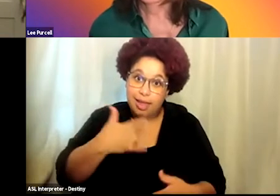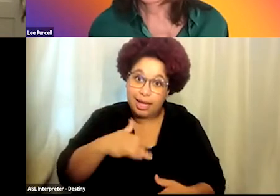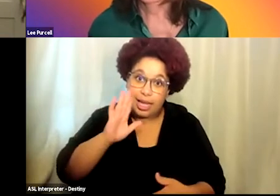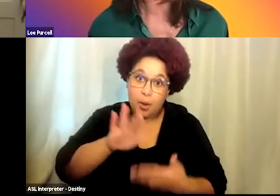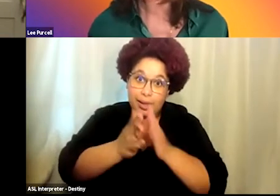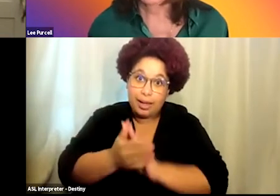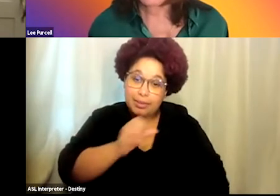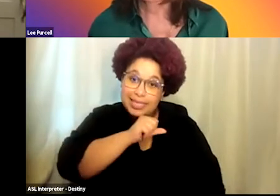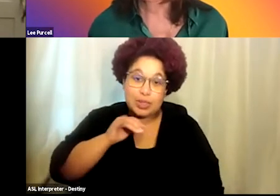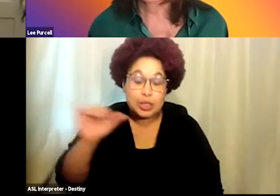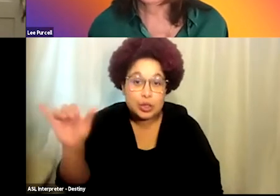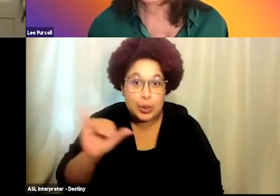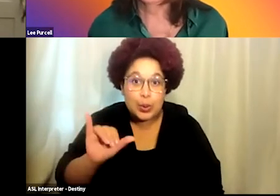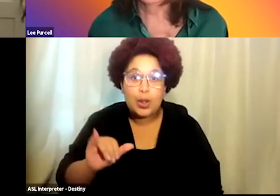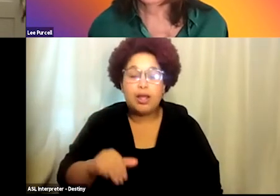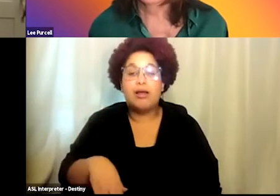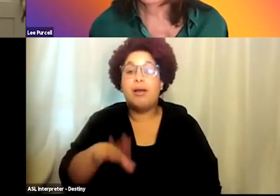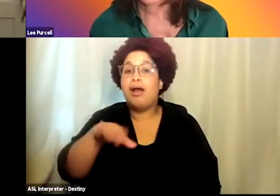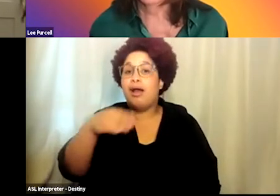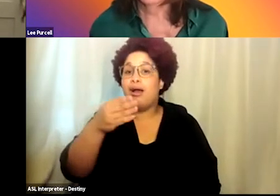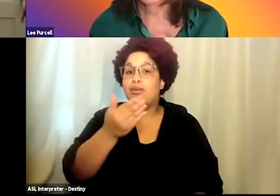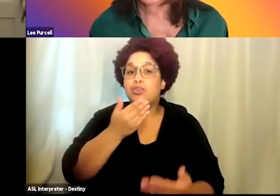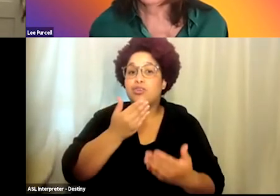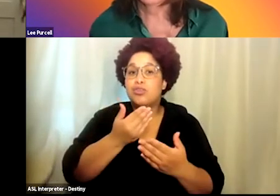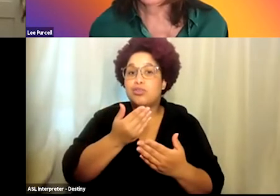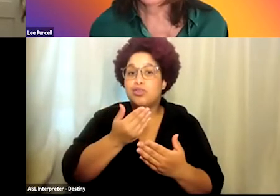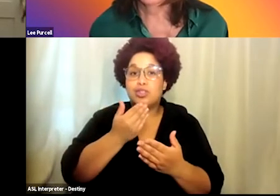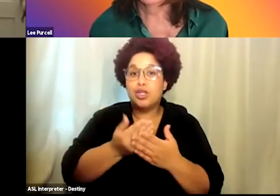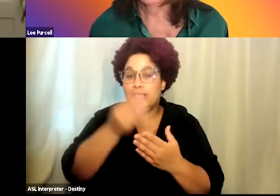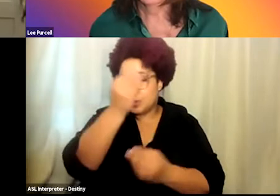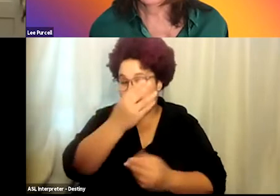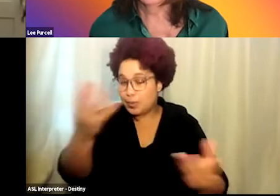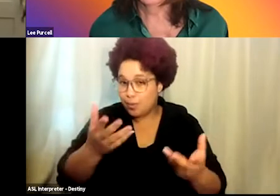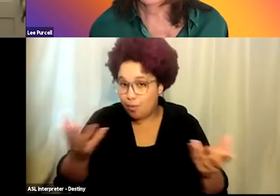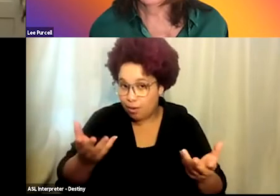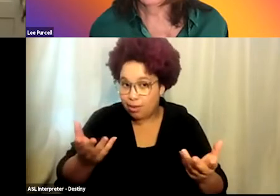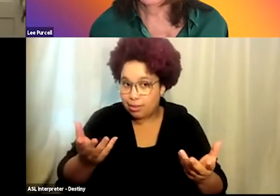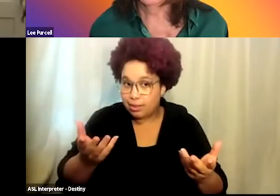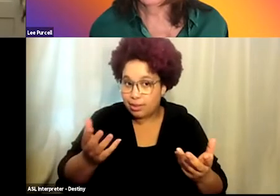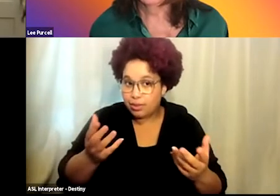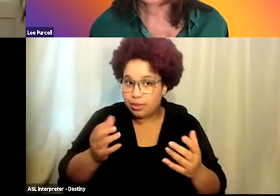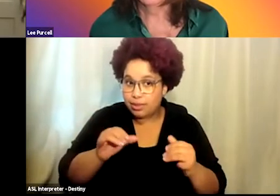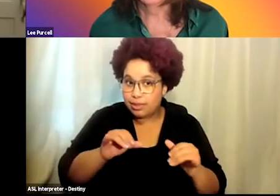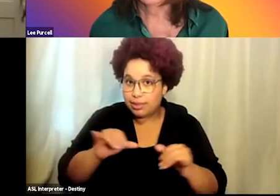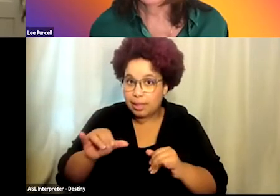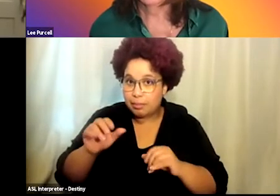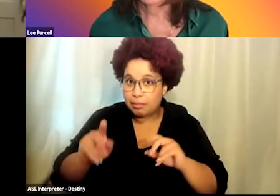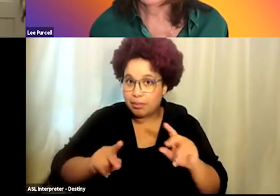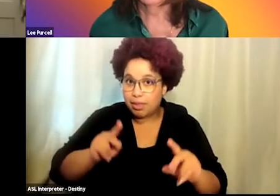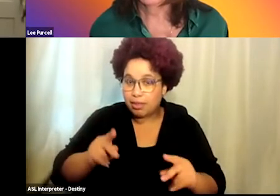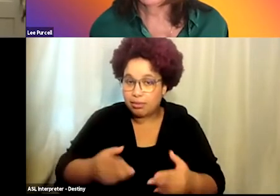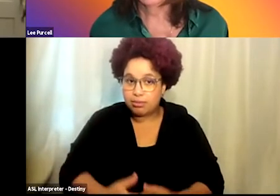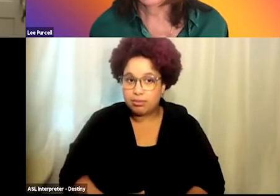them too. But the good news is that we're still the same people. We